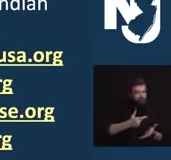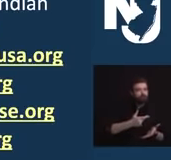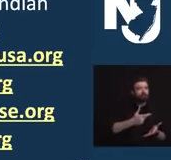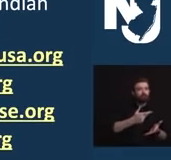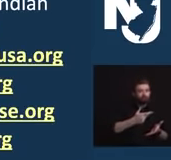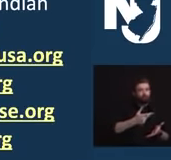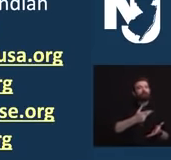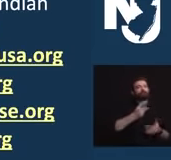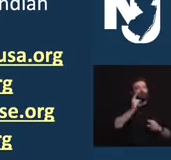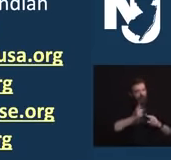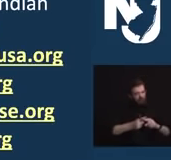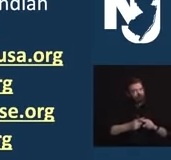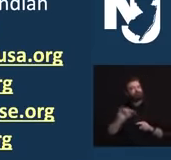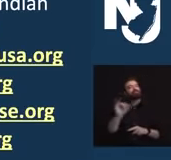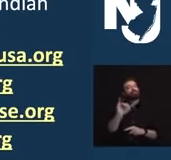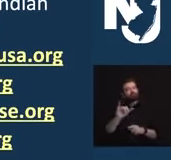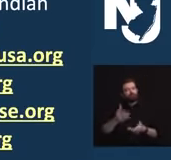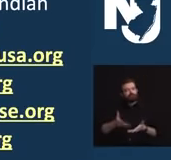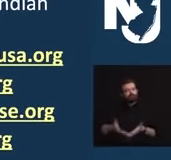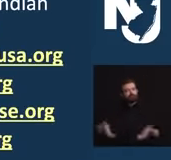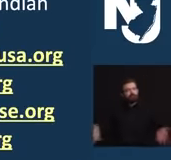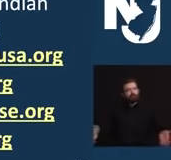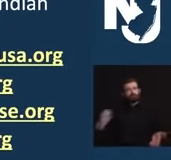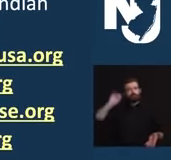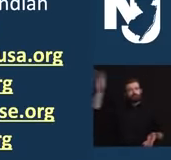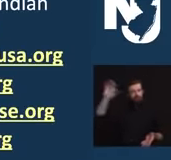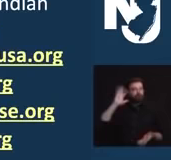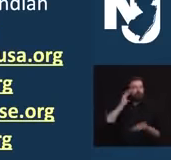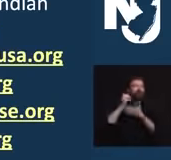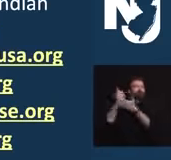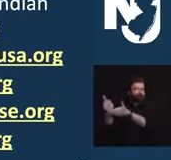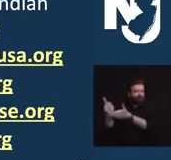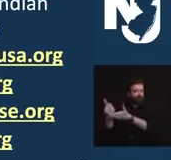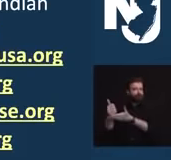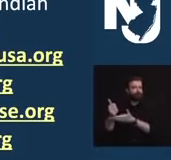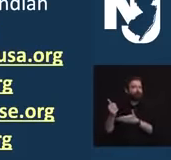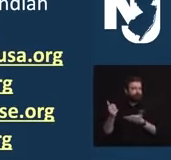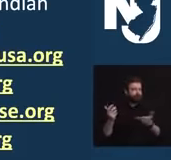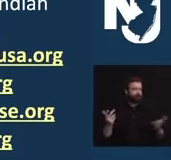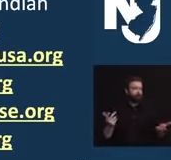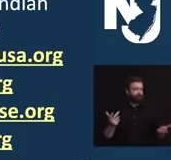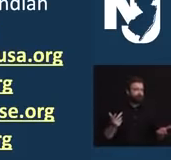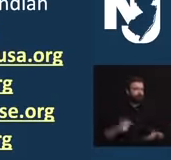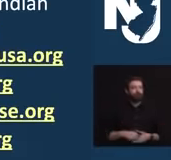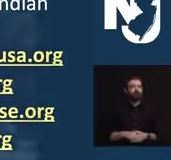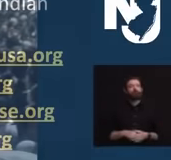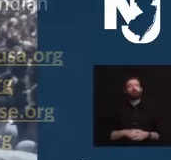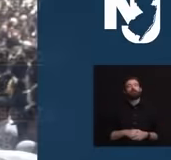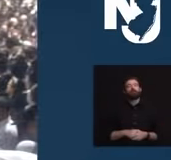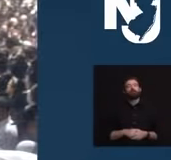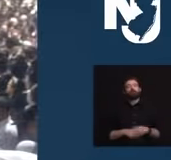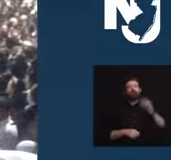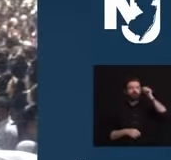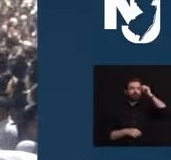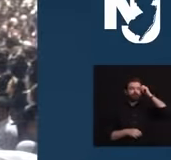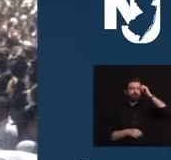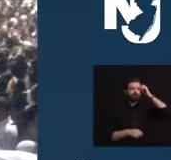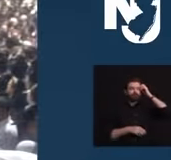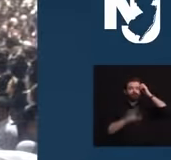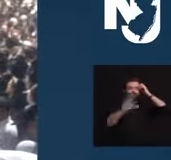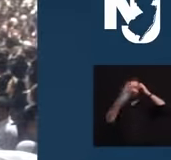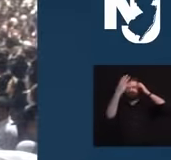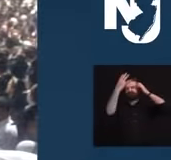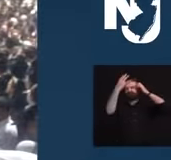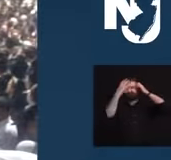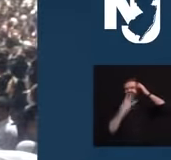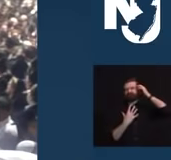their hour of need. And lastly, and this is awful, I must acknowledge the tragedy in Israel last week when a